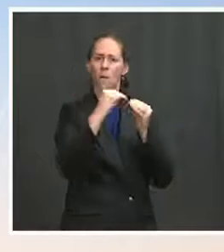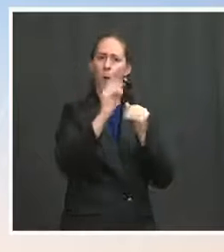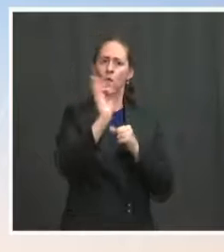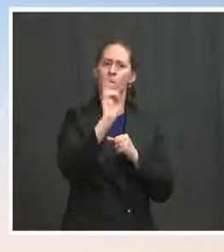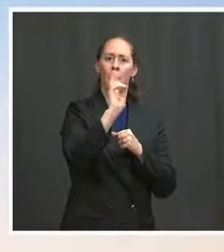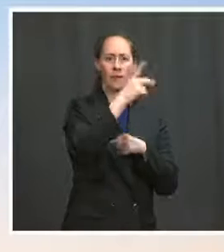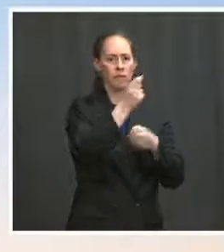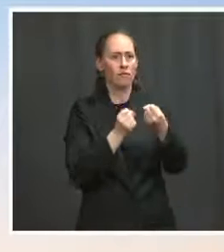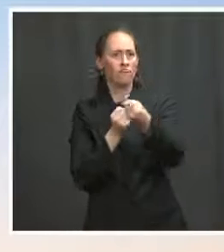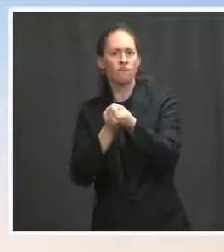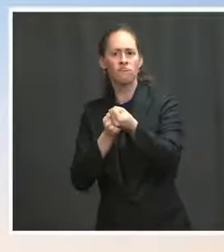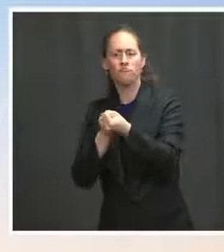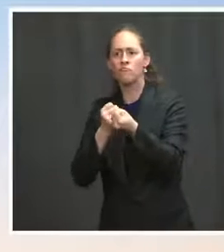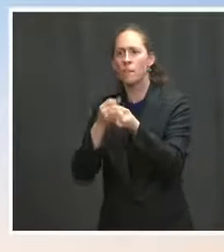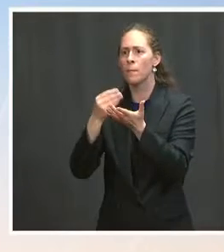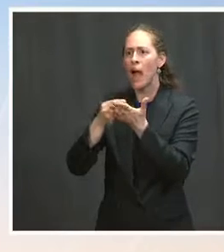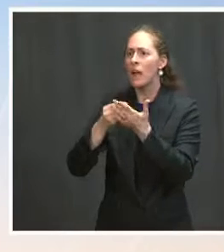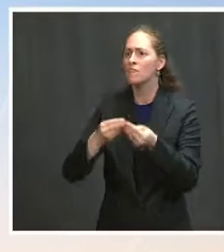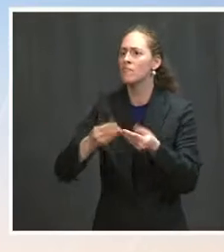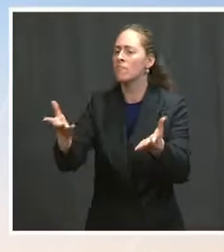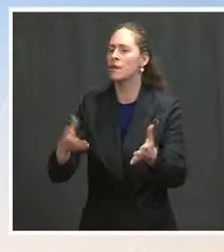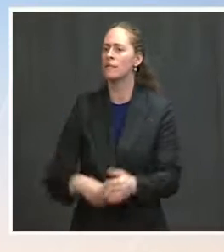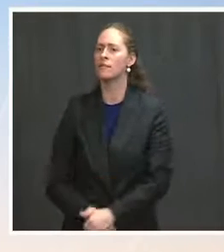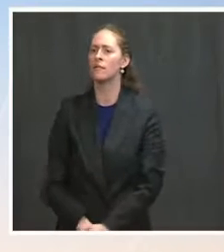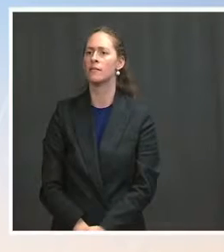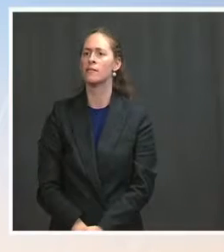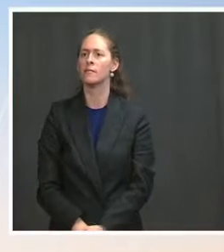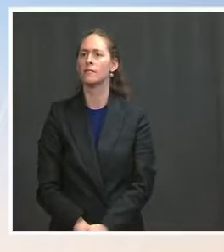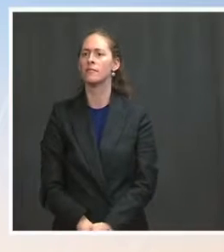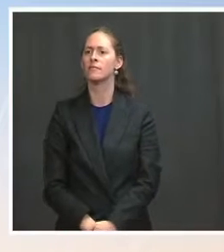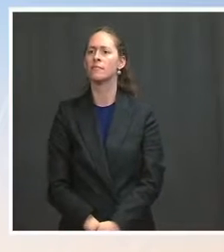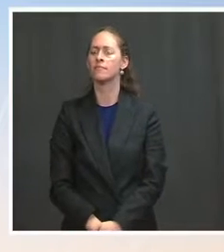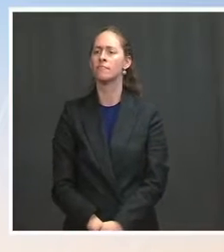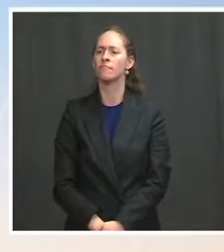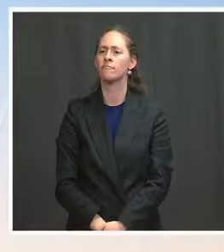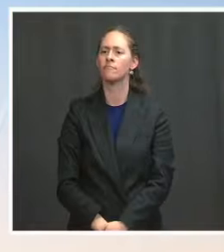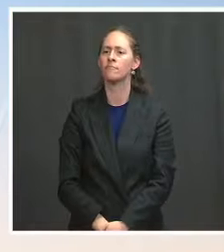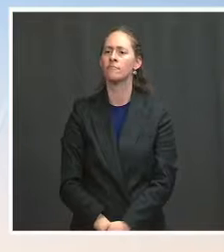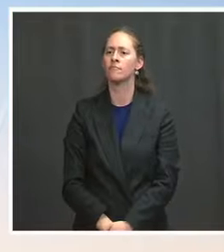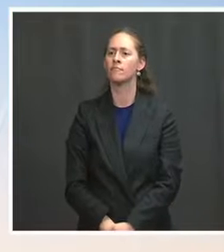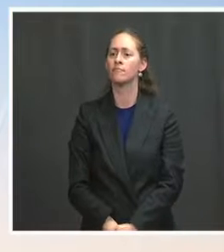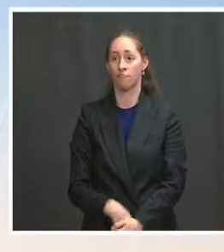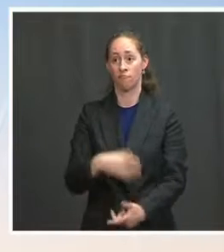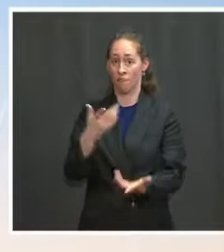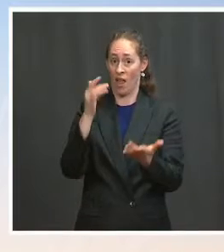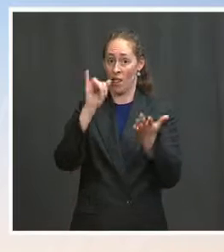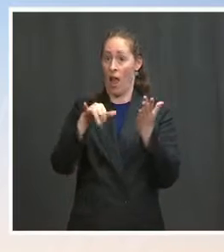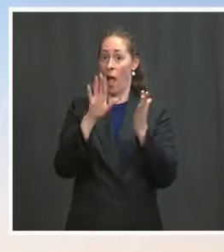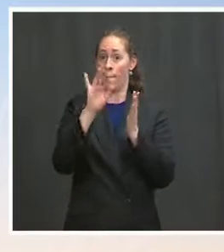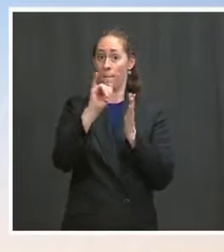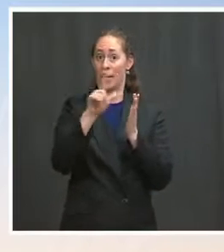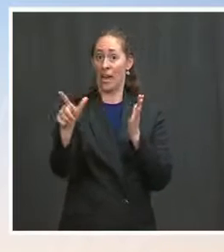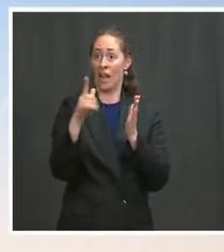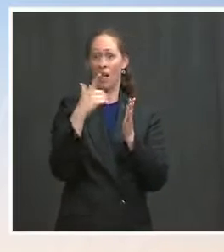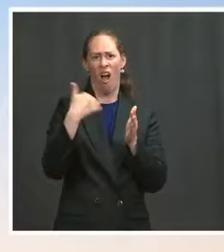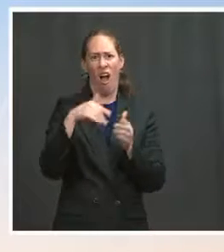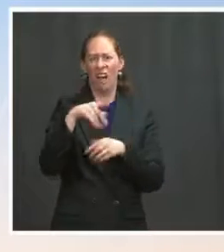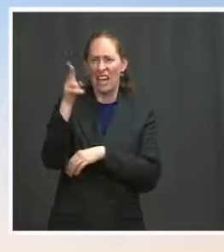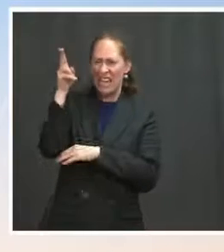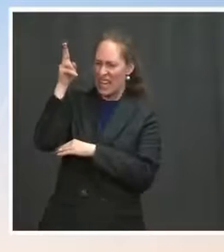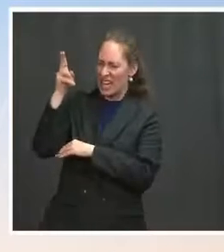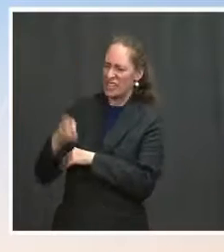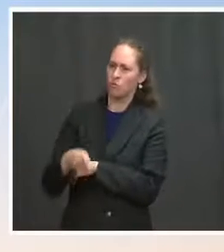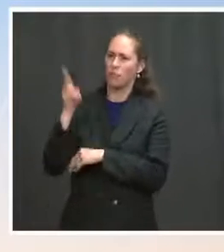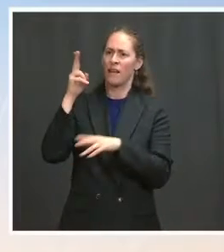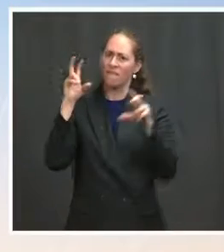if you will. Sure. Well, that's exactly what they're doing. This bill would, again, be a historic investment in our nation's infrastructure, the